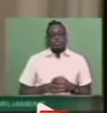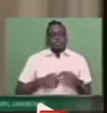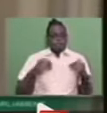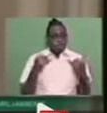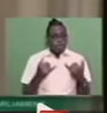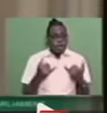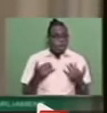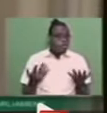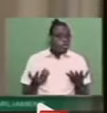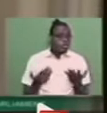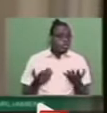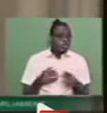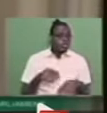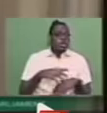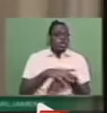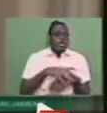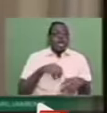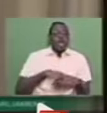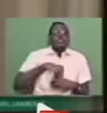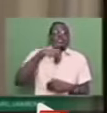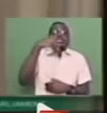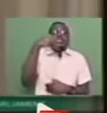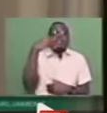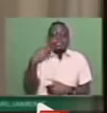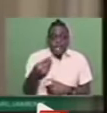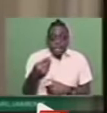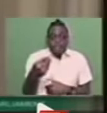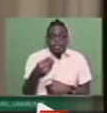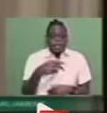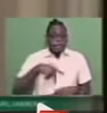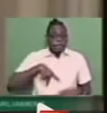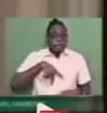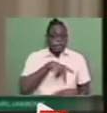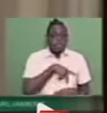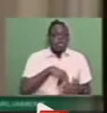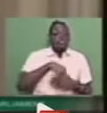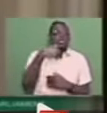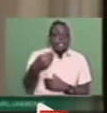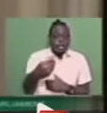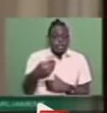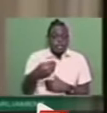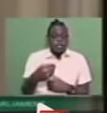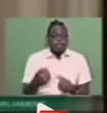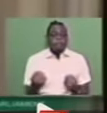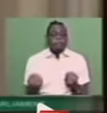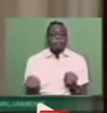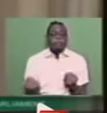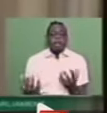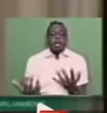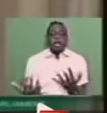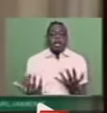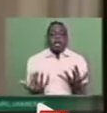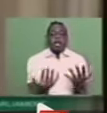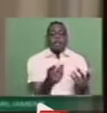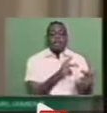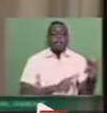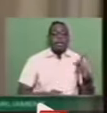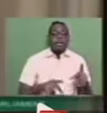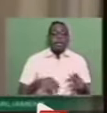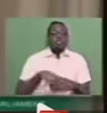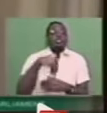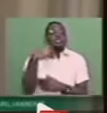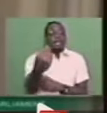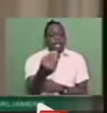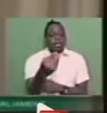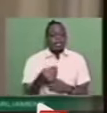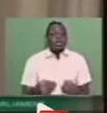outside the bubble that this government lives in, thousands of our fellow countrymen and women are facing a bleak future.